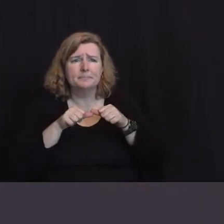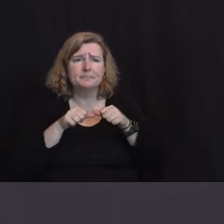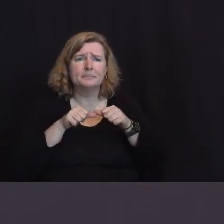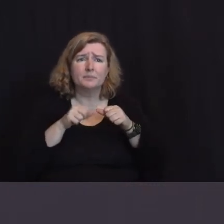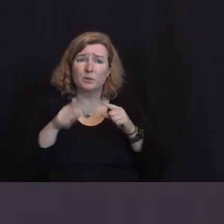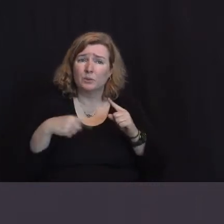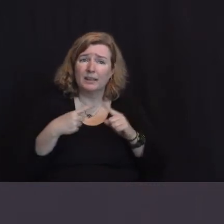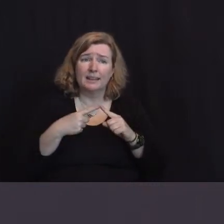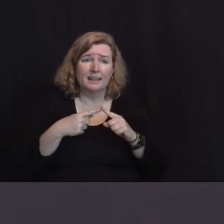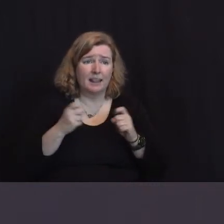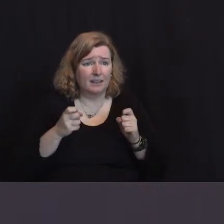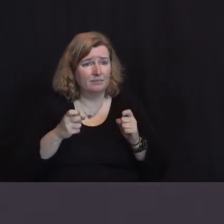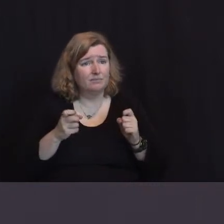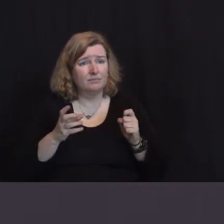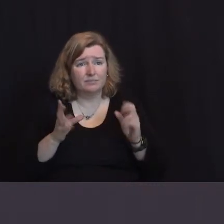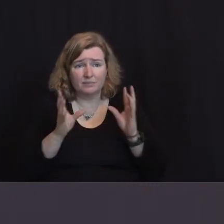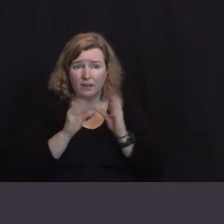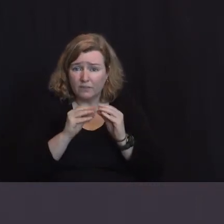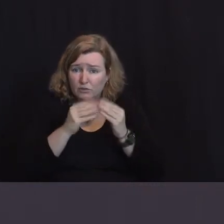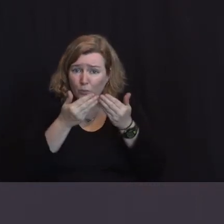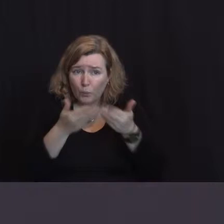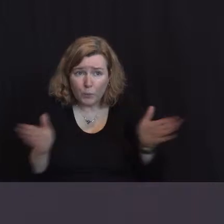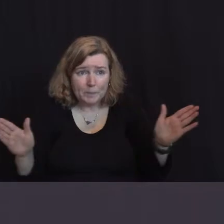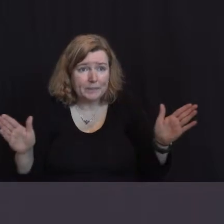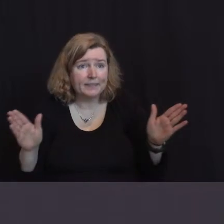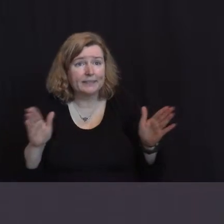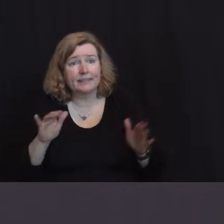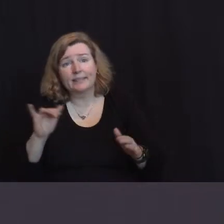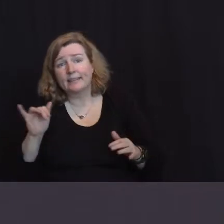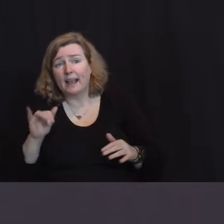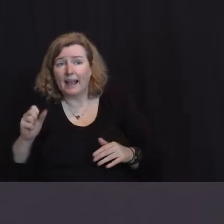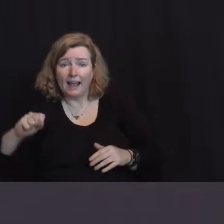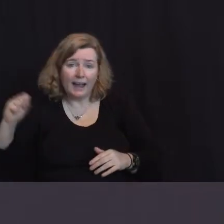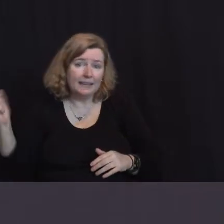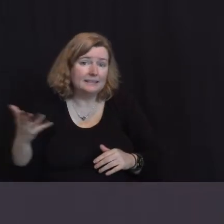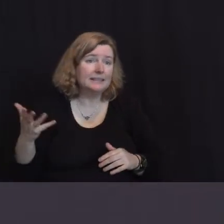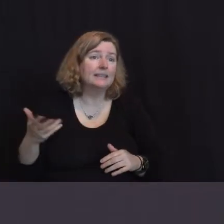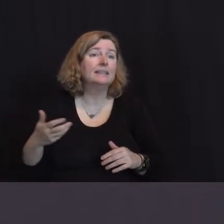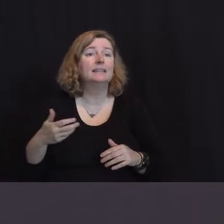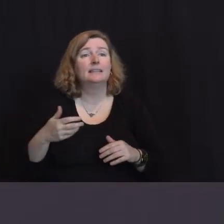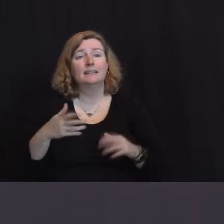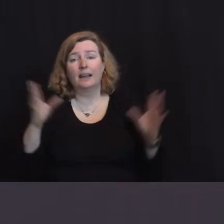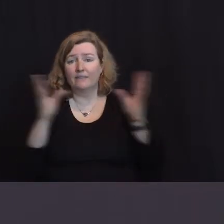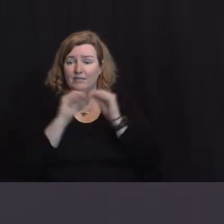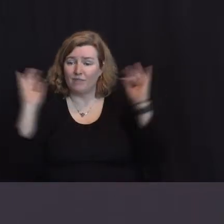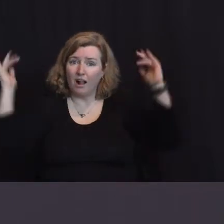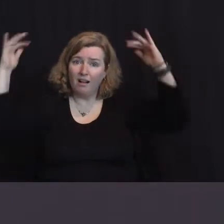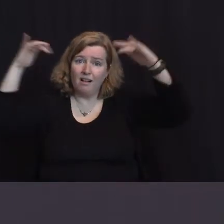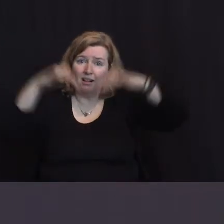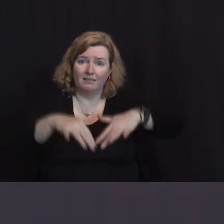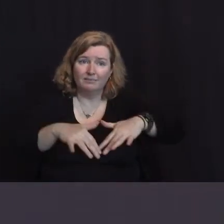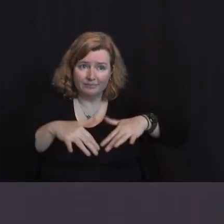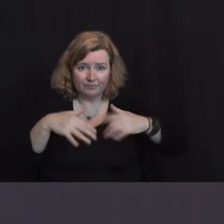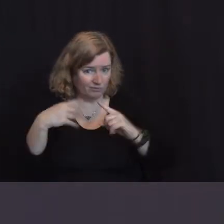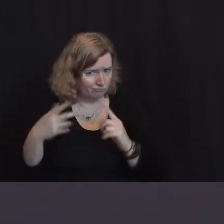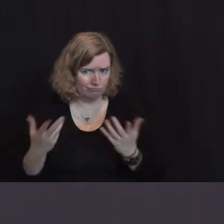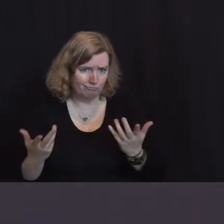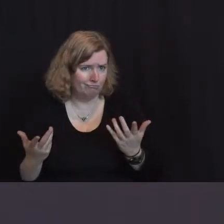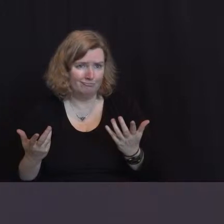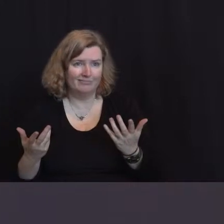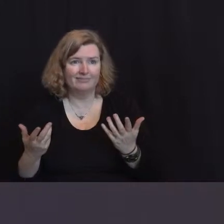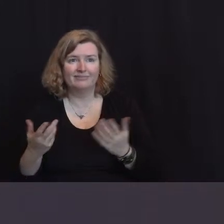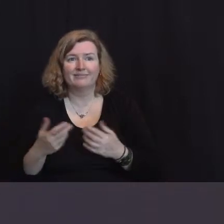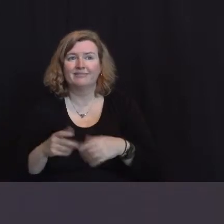begin in places like Atlantic City? I'd like to ask the Colonel, when was the last time that someone received a citation for violating the